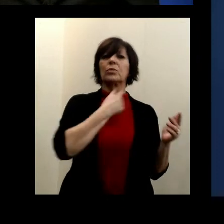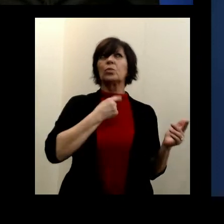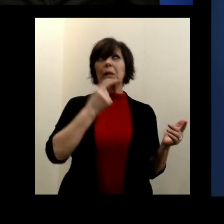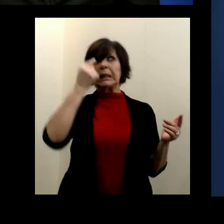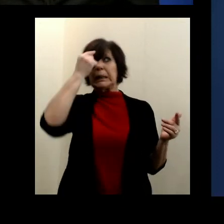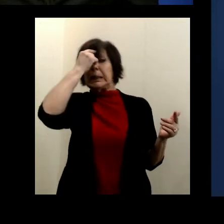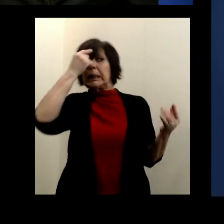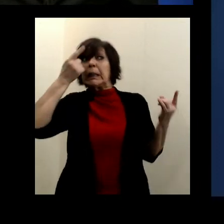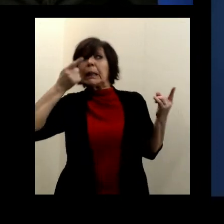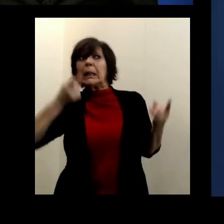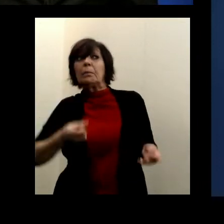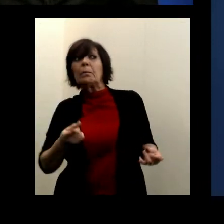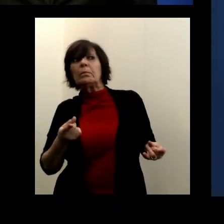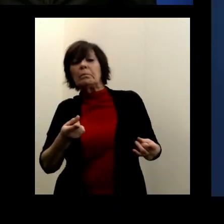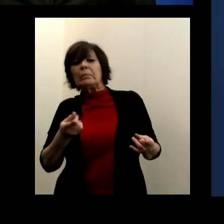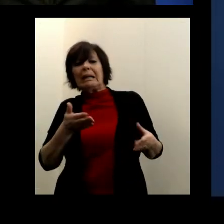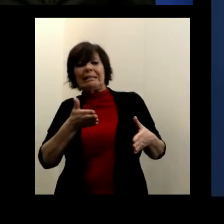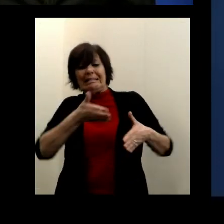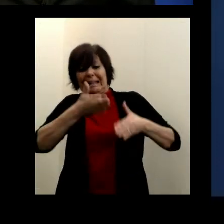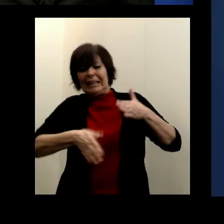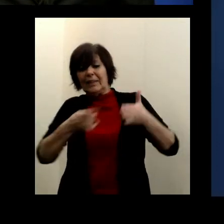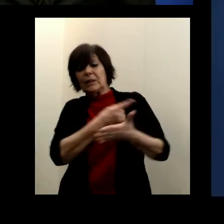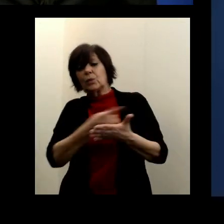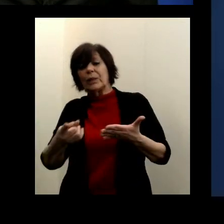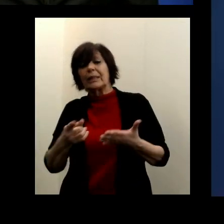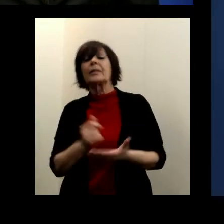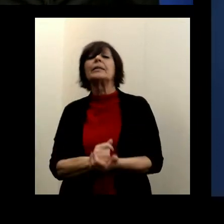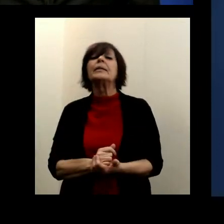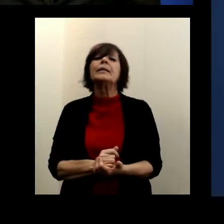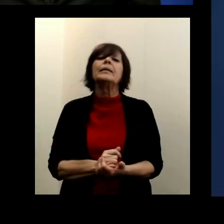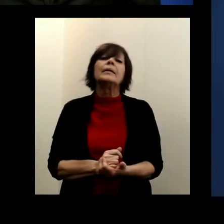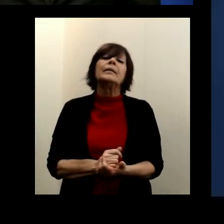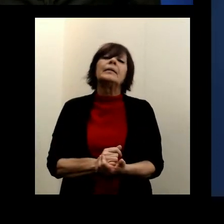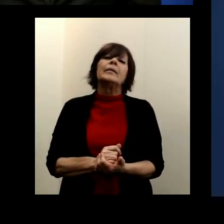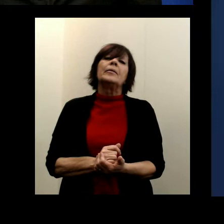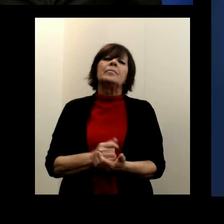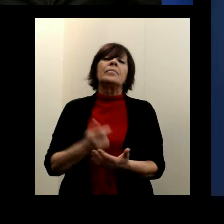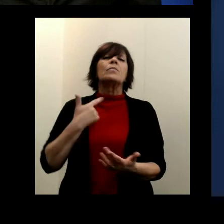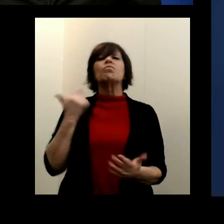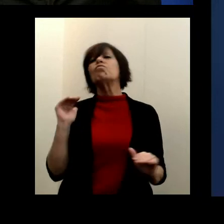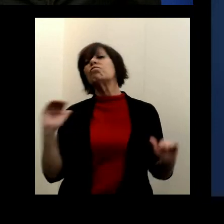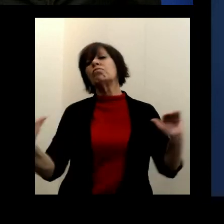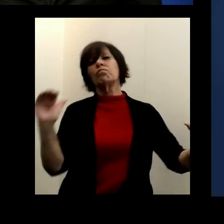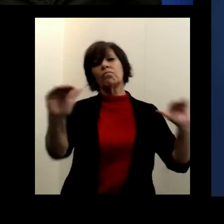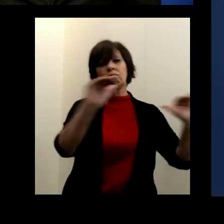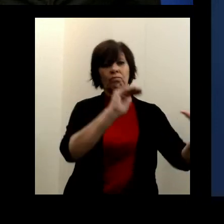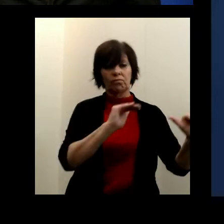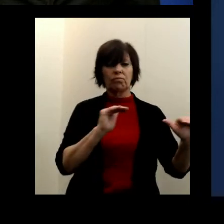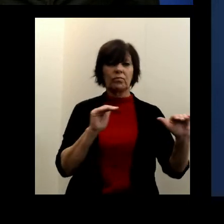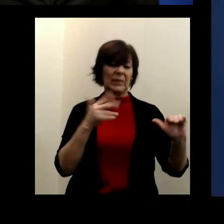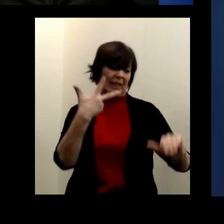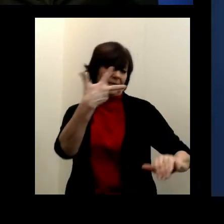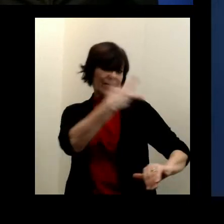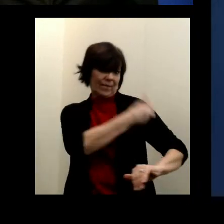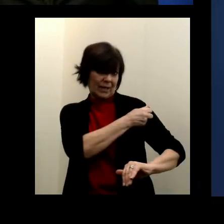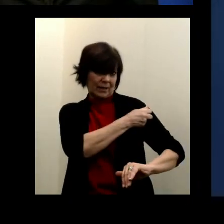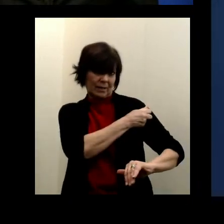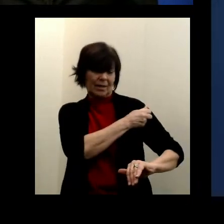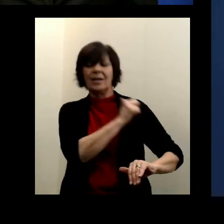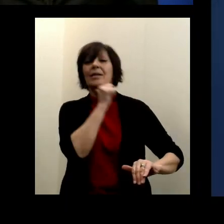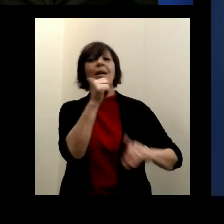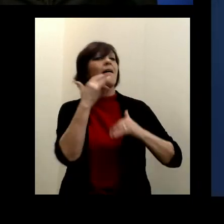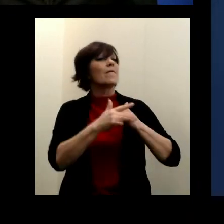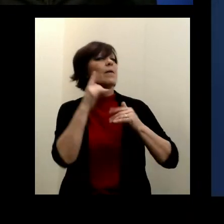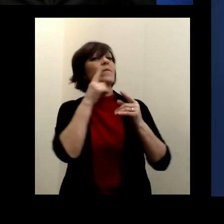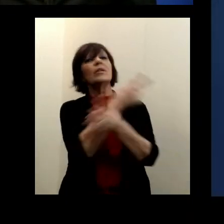come by the end of this week or Monday of next week. I just want to remind everybody, as we talked about, vaccine will not be available to the general